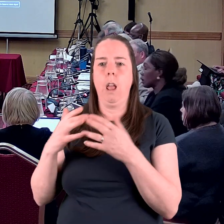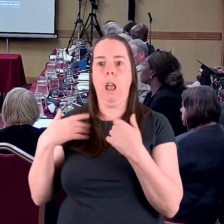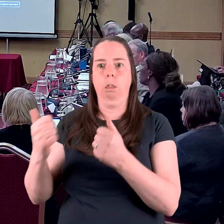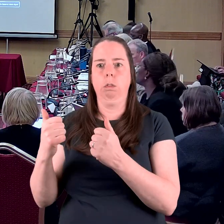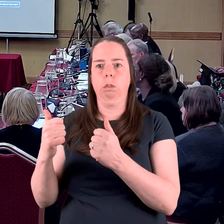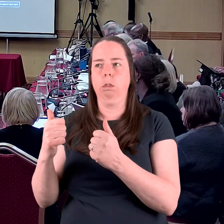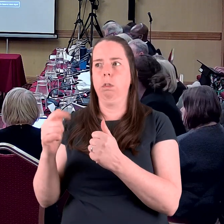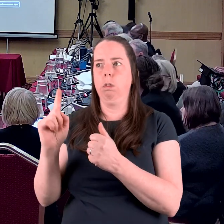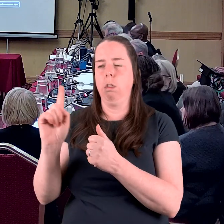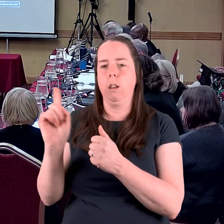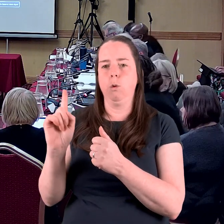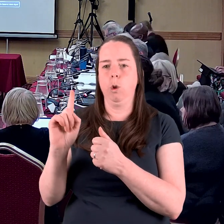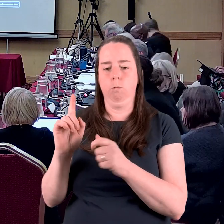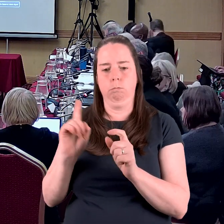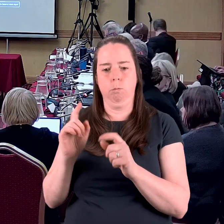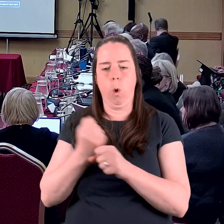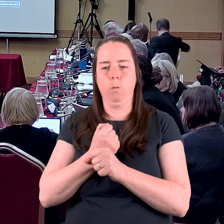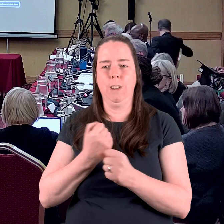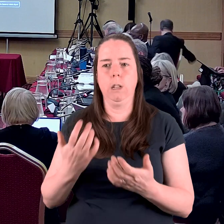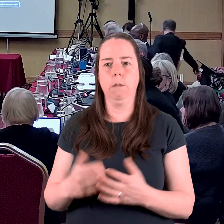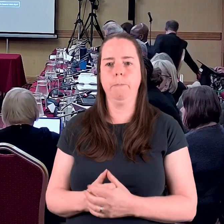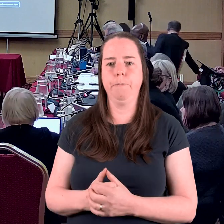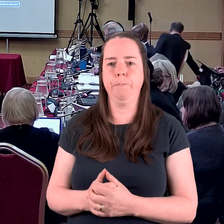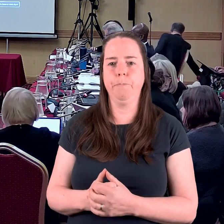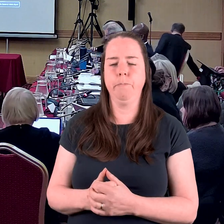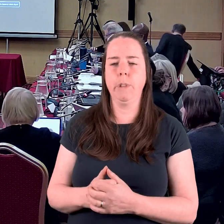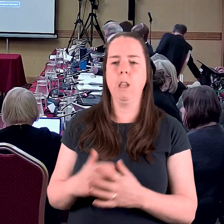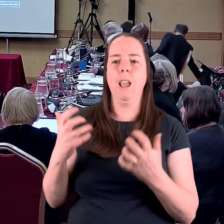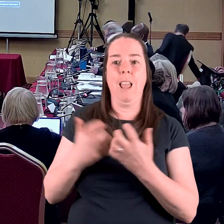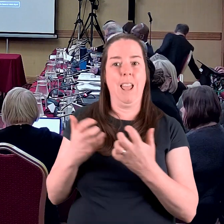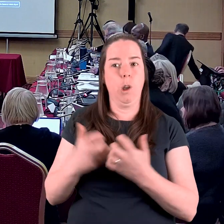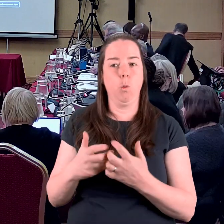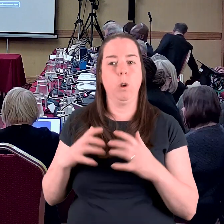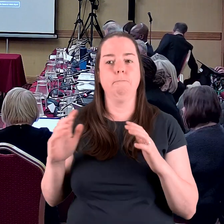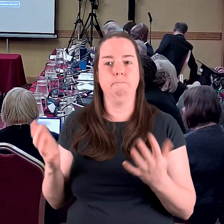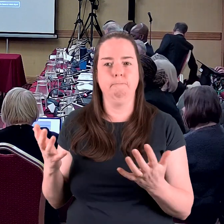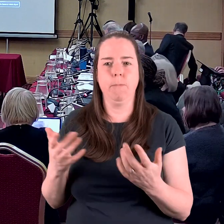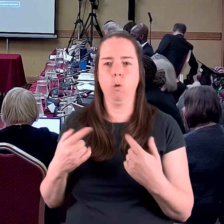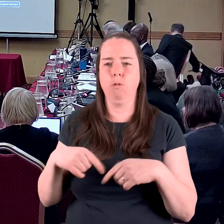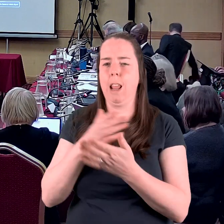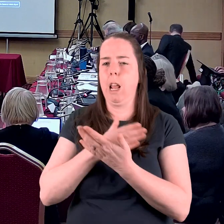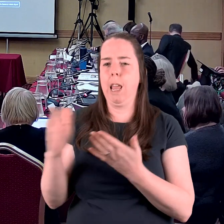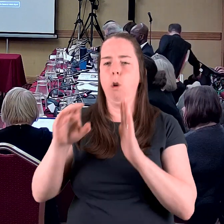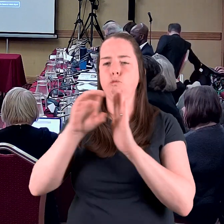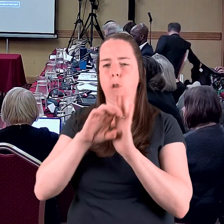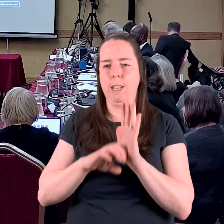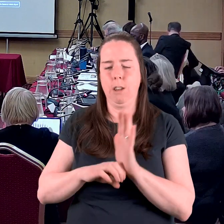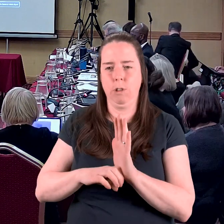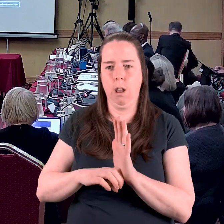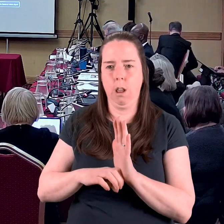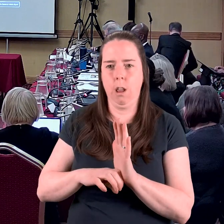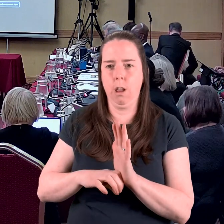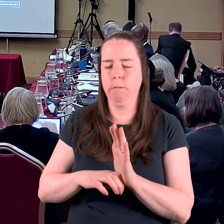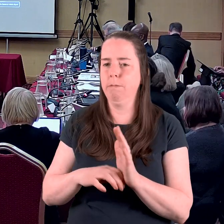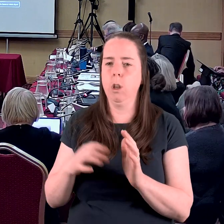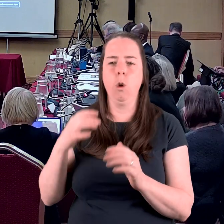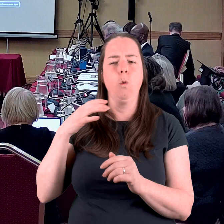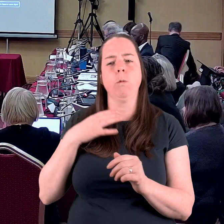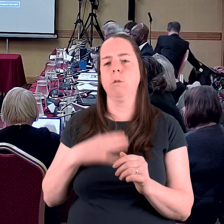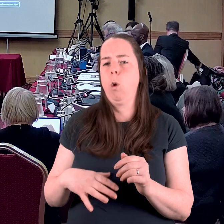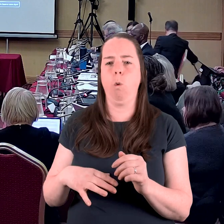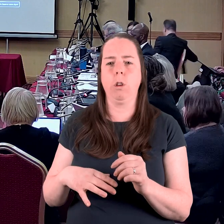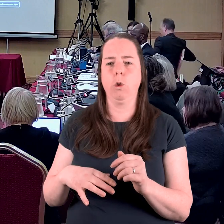also local authority, public health into what we did. And the way we did that, we were really clear in terms of the